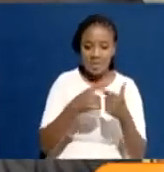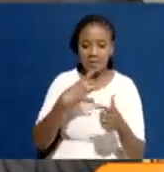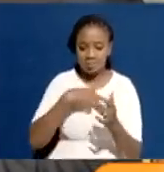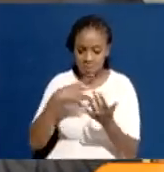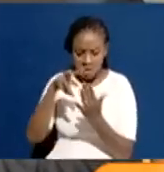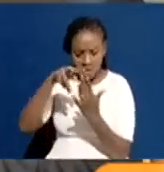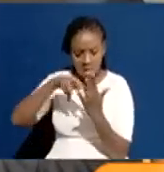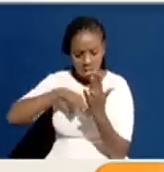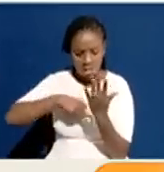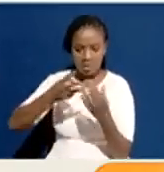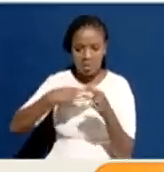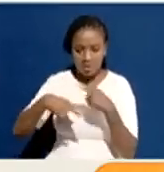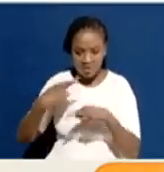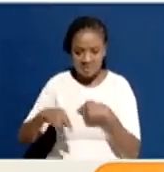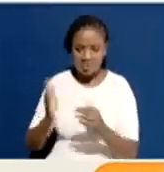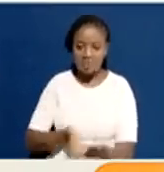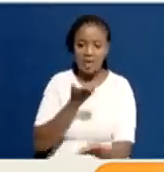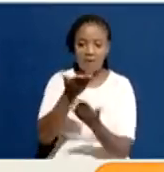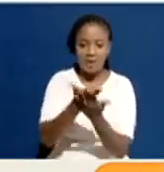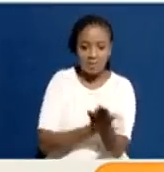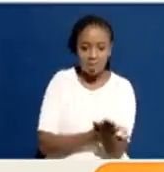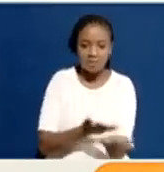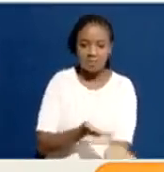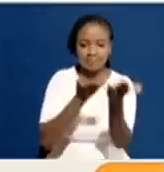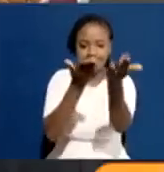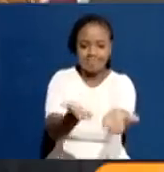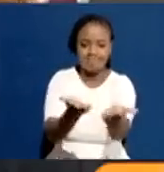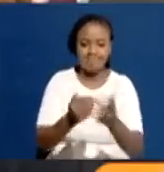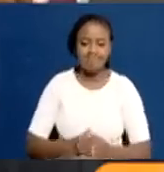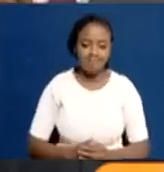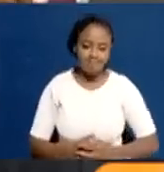submit a report. Seth Olale, Citizen TV, Nairobi.